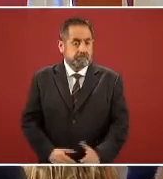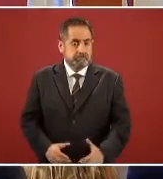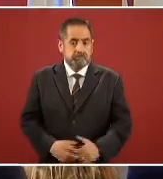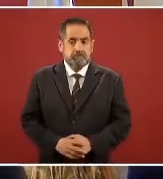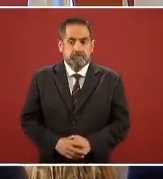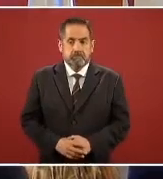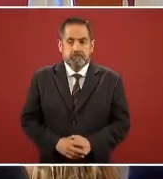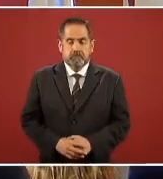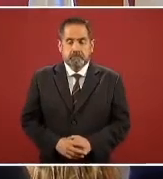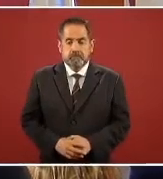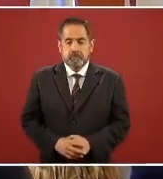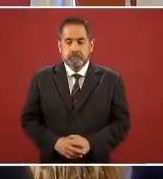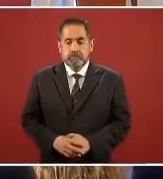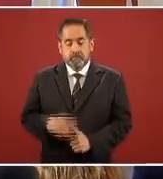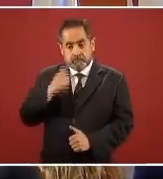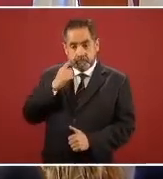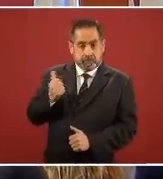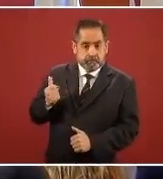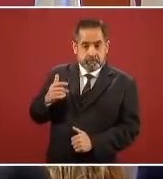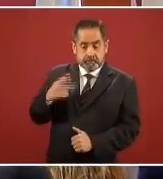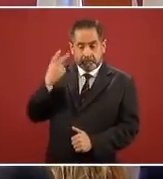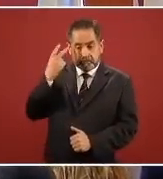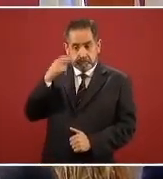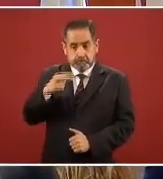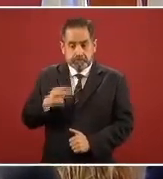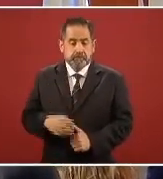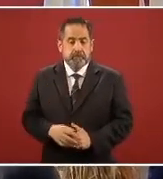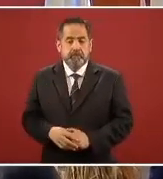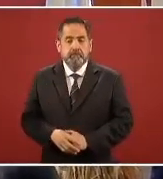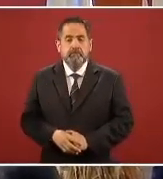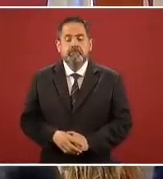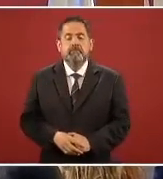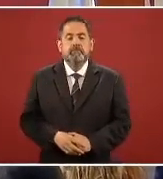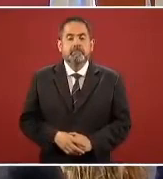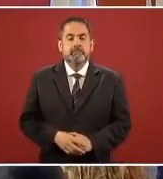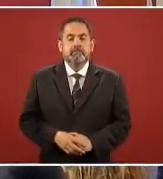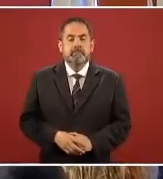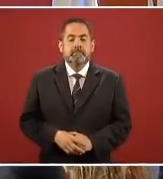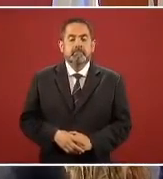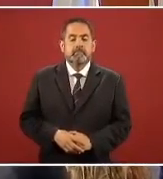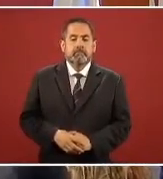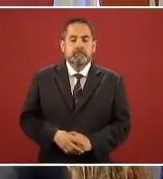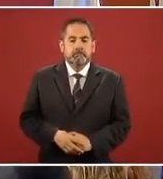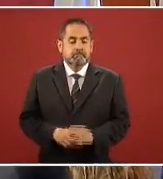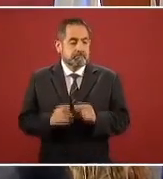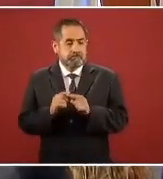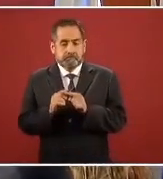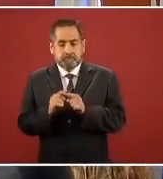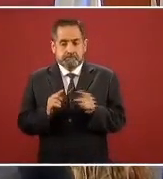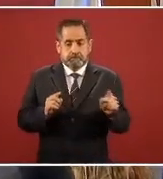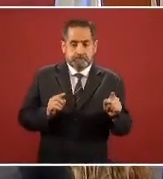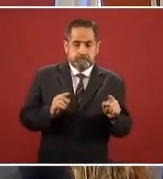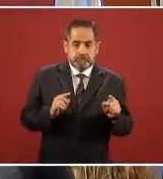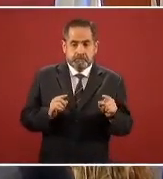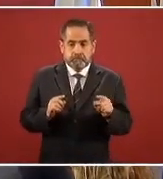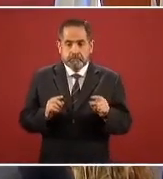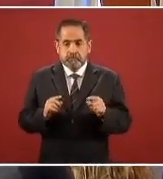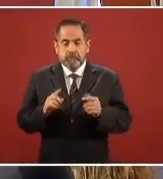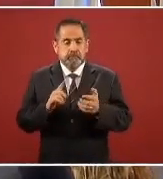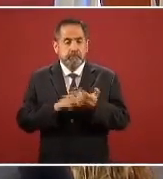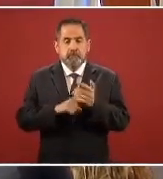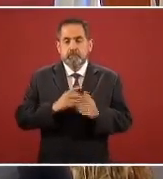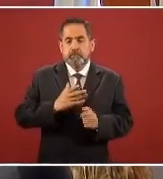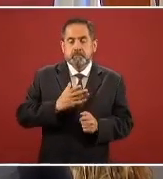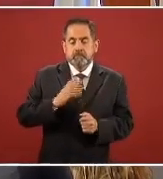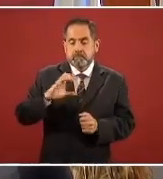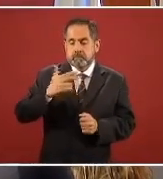Wow. Solo India. So India. Y todo lo demás, corona checa, el